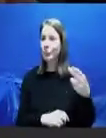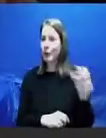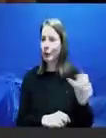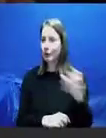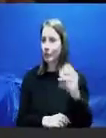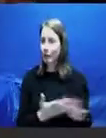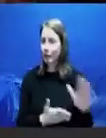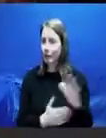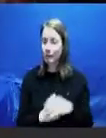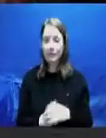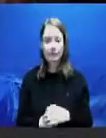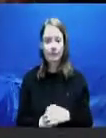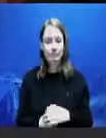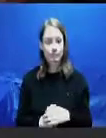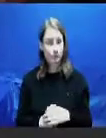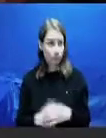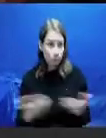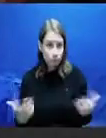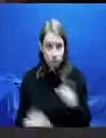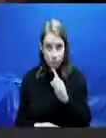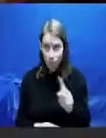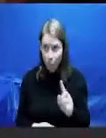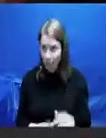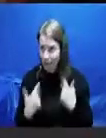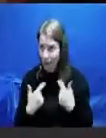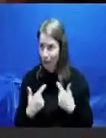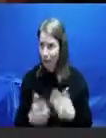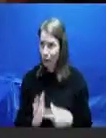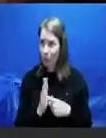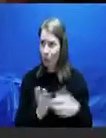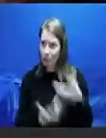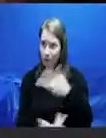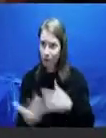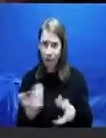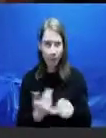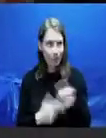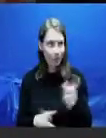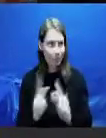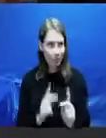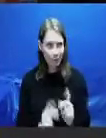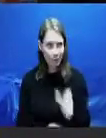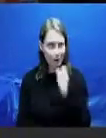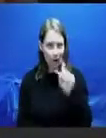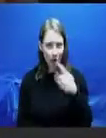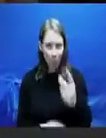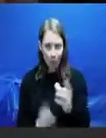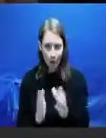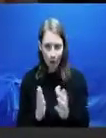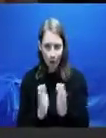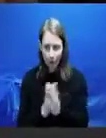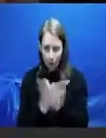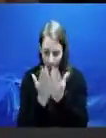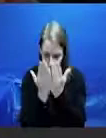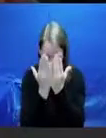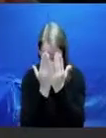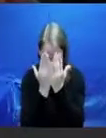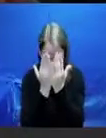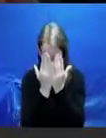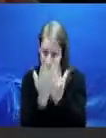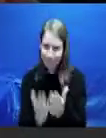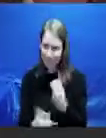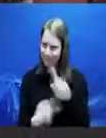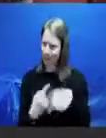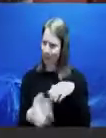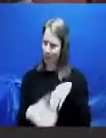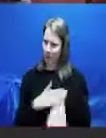situation where they have to interact with people. It's not only going to be them and a book. You go into business and you need to,